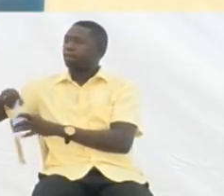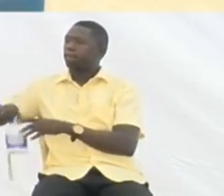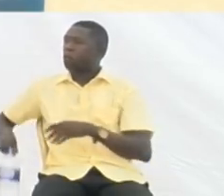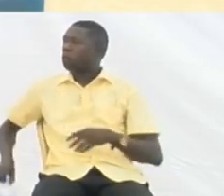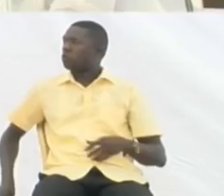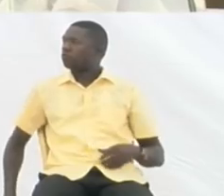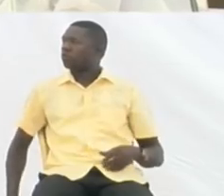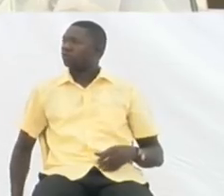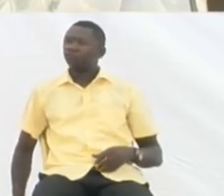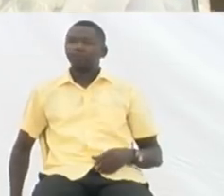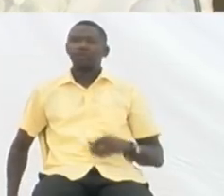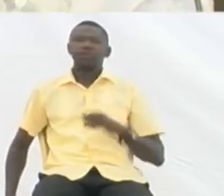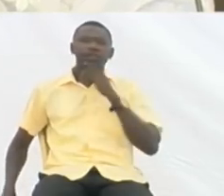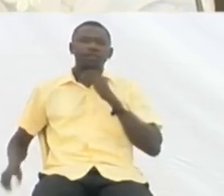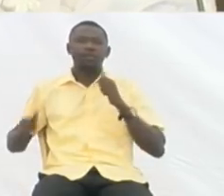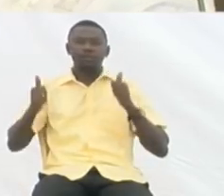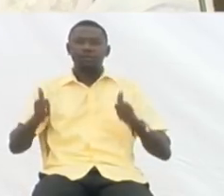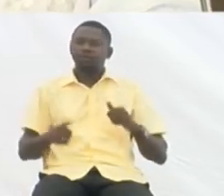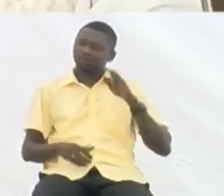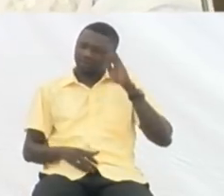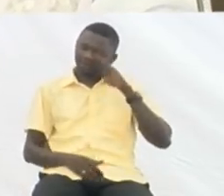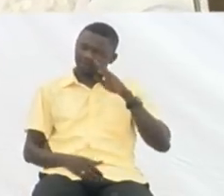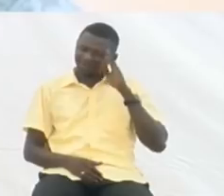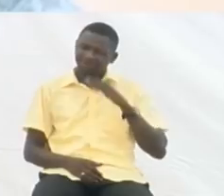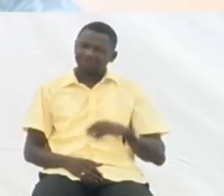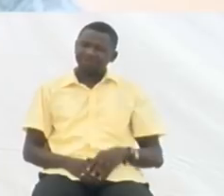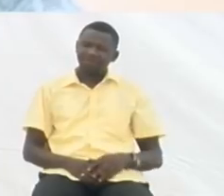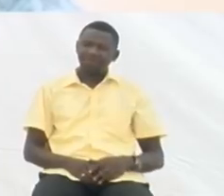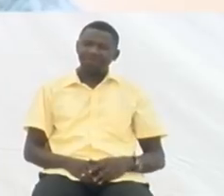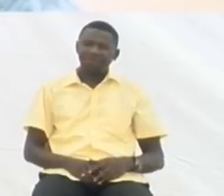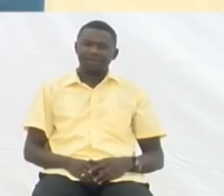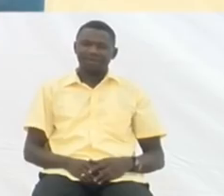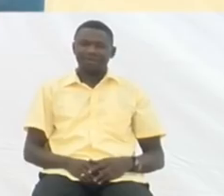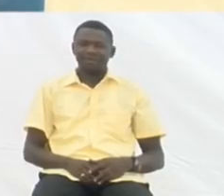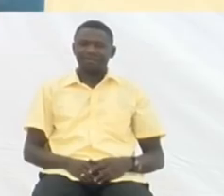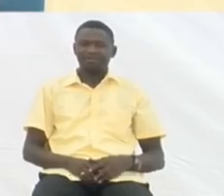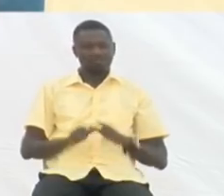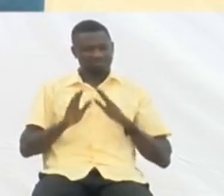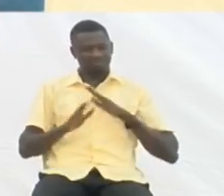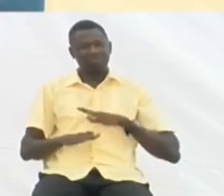Chairman, please, I beg your pardon. Please, I beg your pardon.